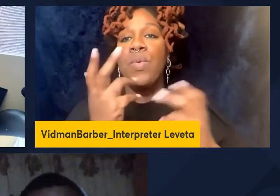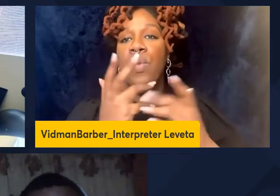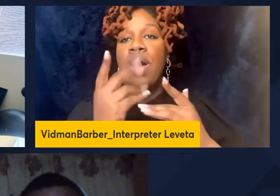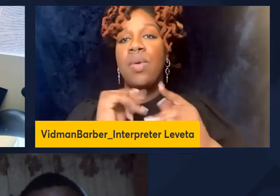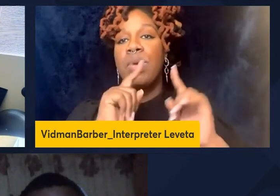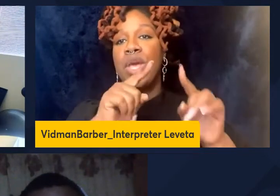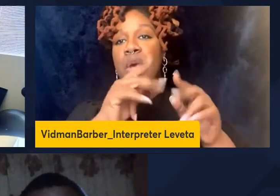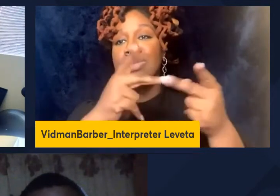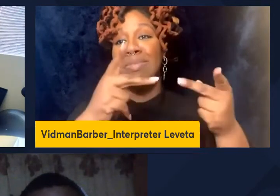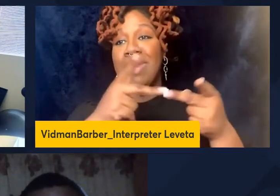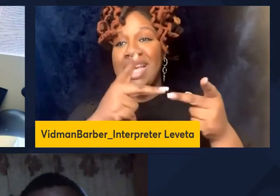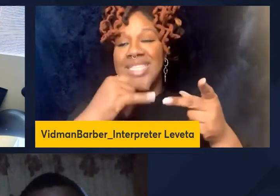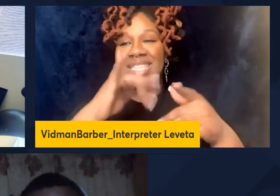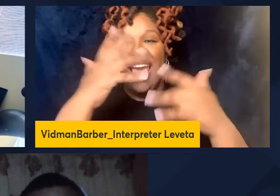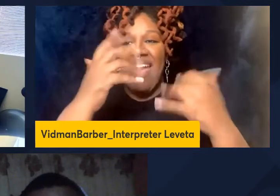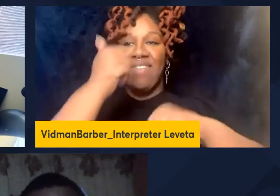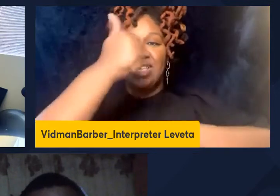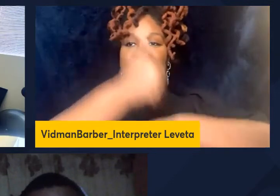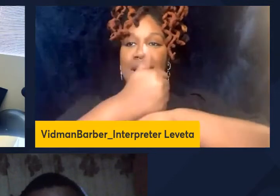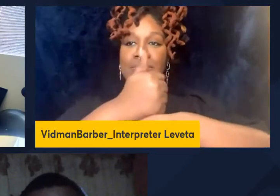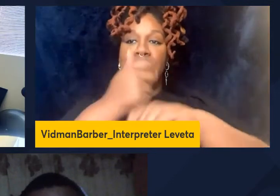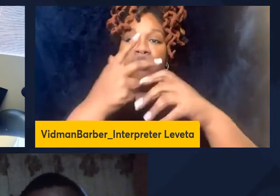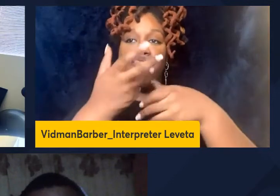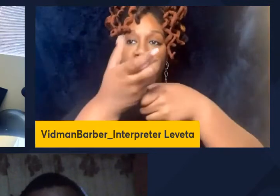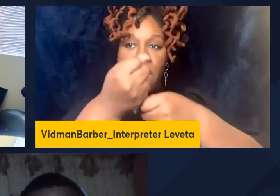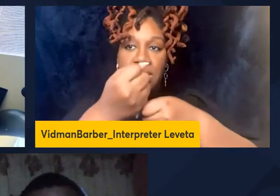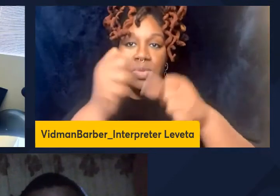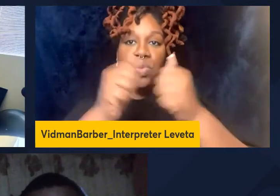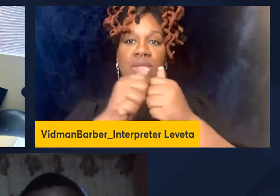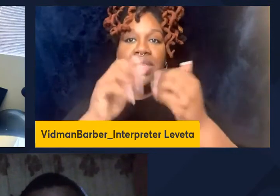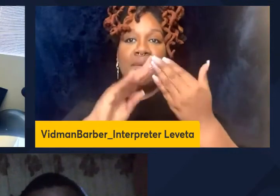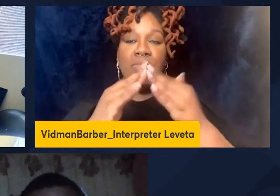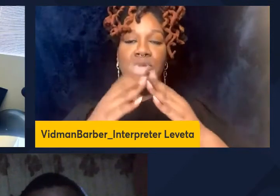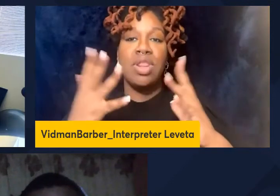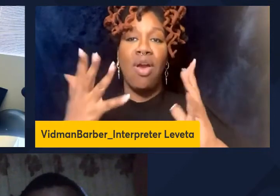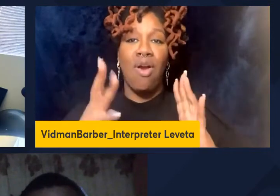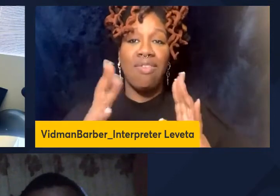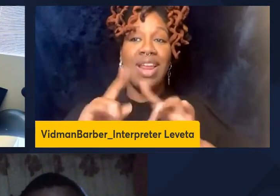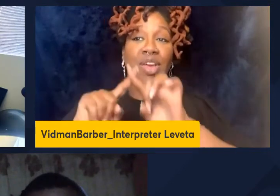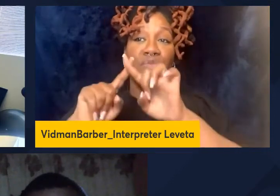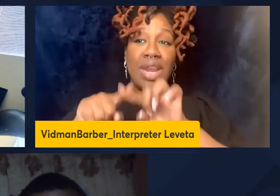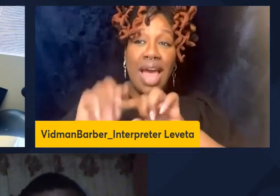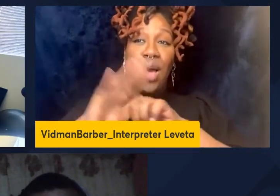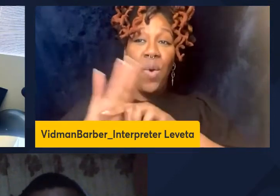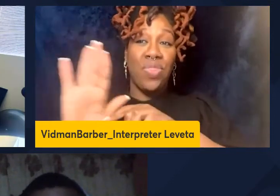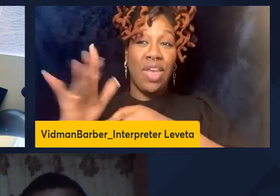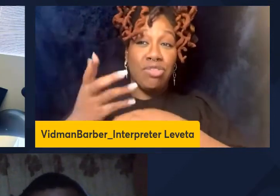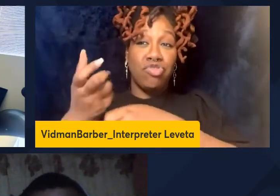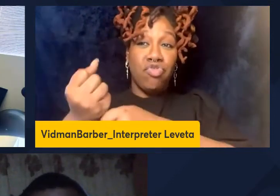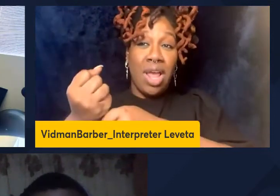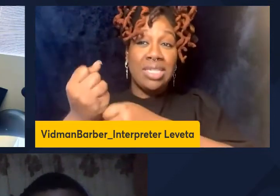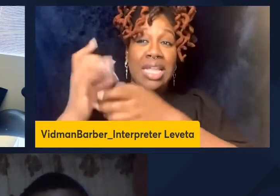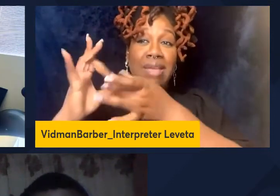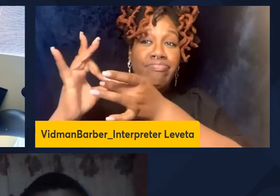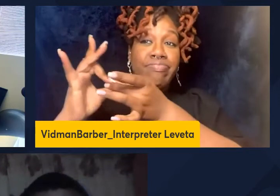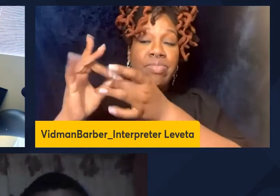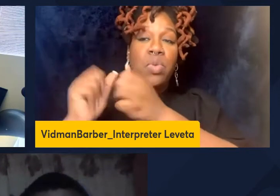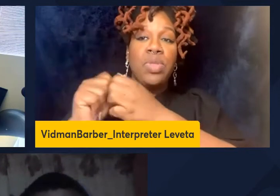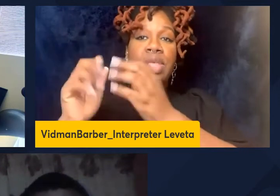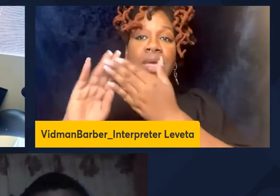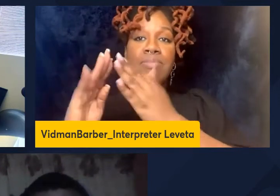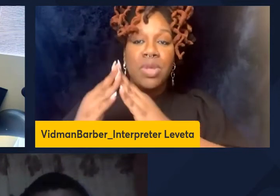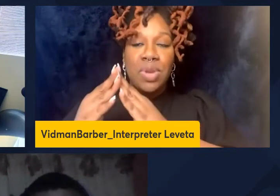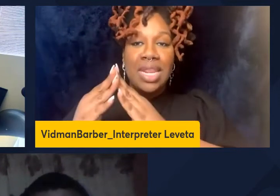built trust and relying on the trust of those organizations. And it's something that I hold very,